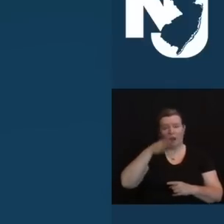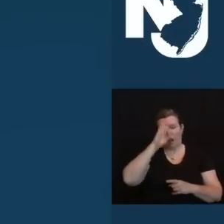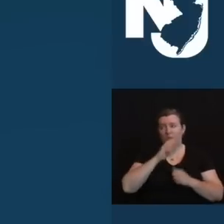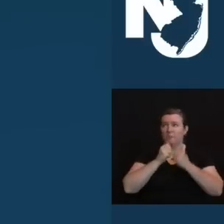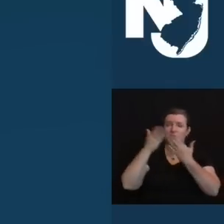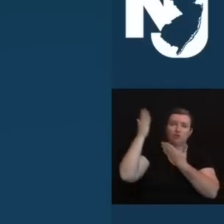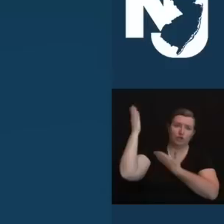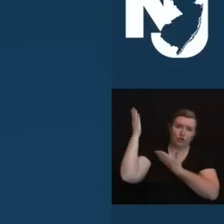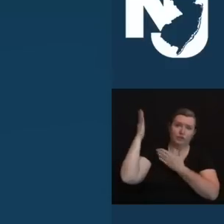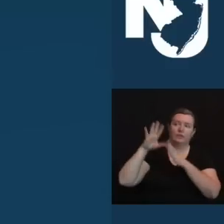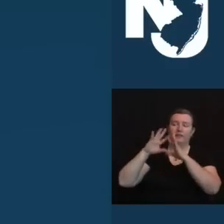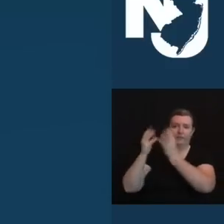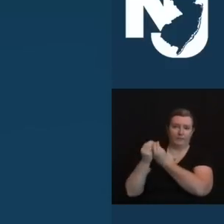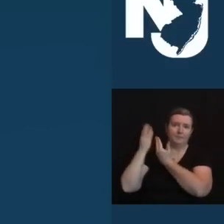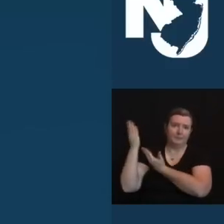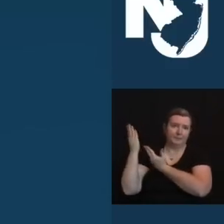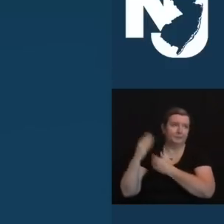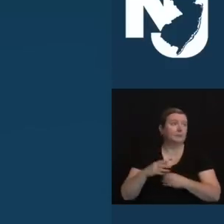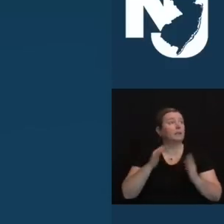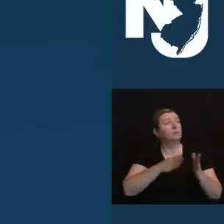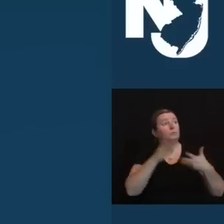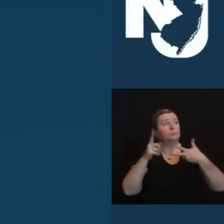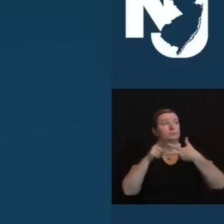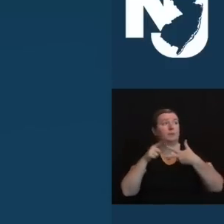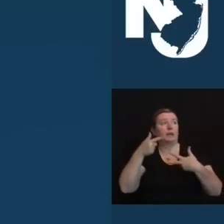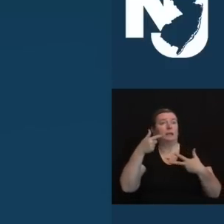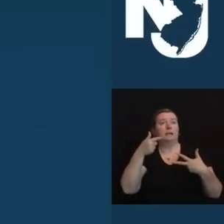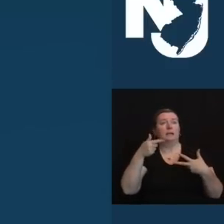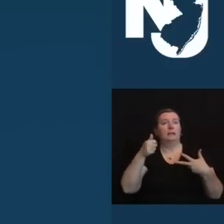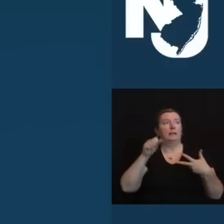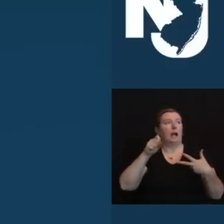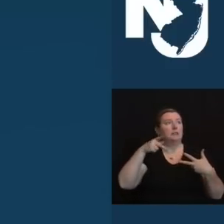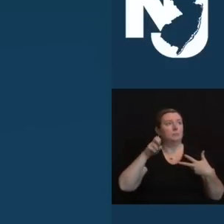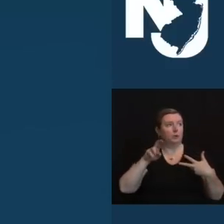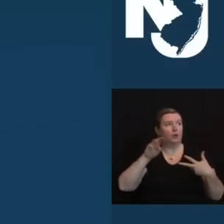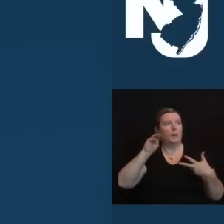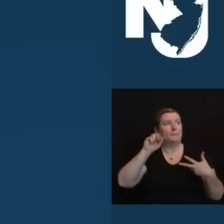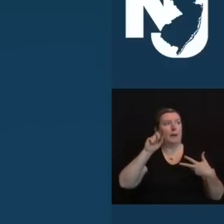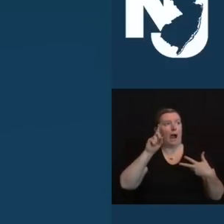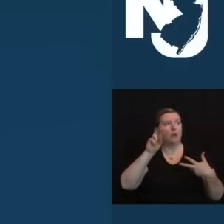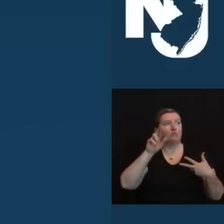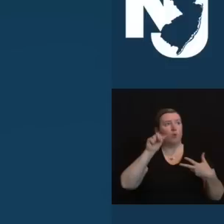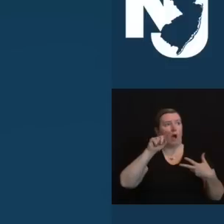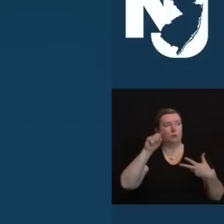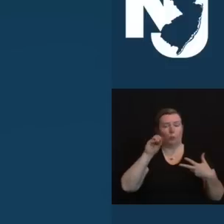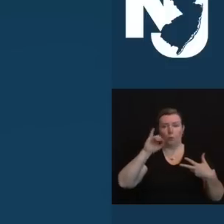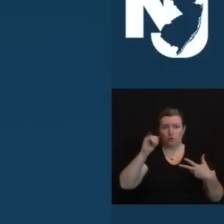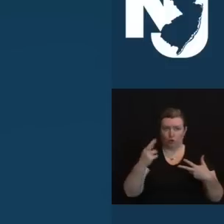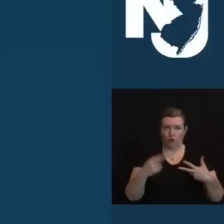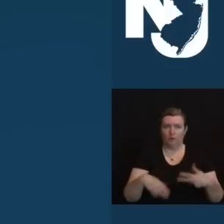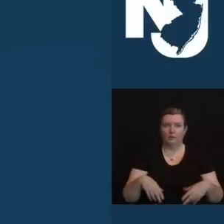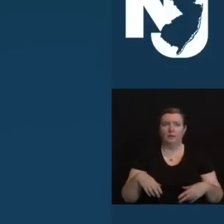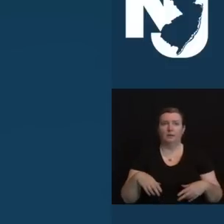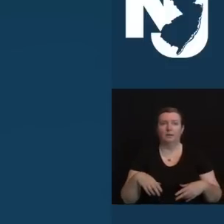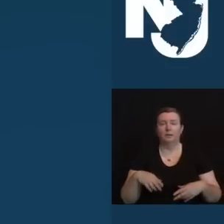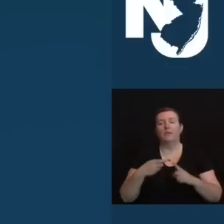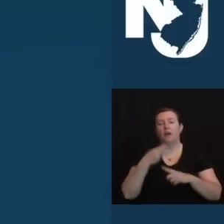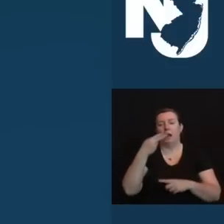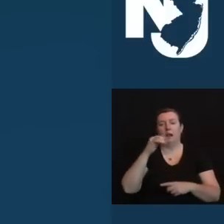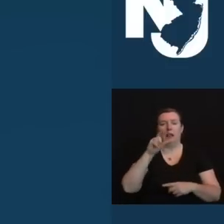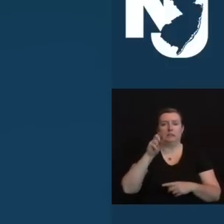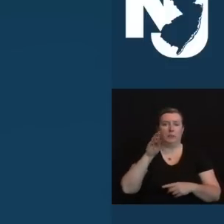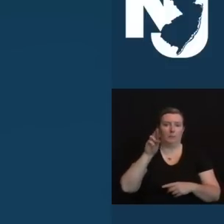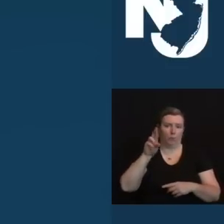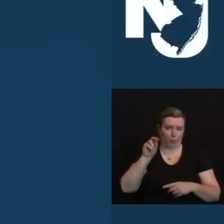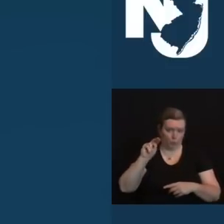family. Next, we recall Gaspar Madrazo of Hillsborough in Somerset County. He